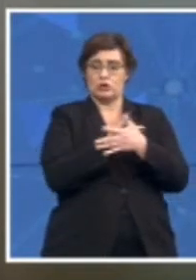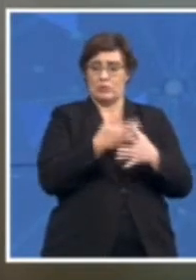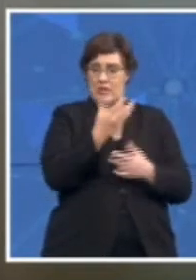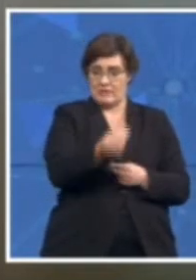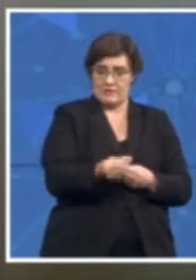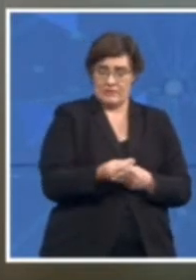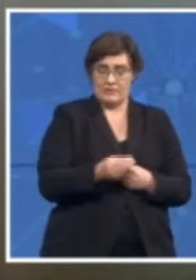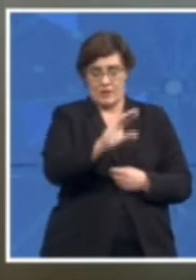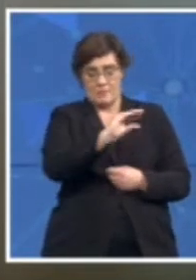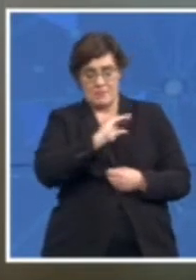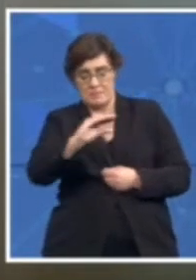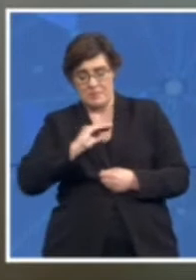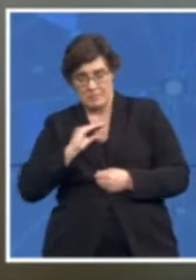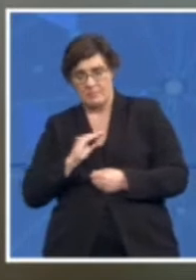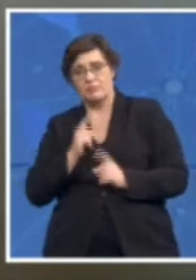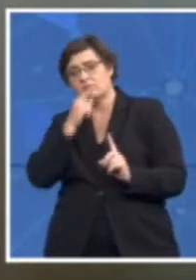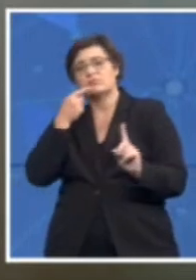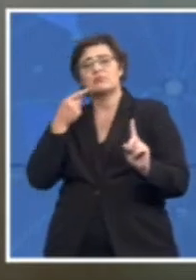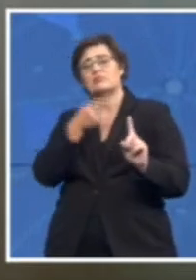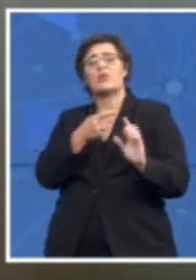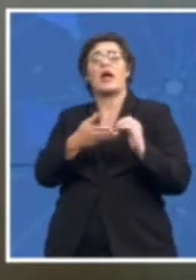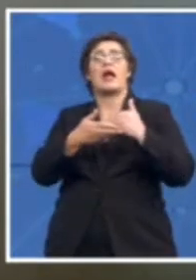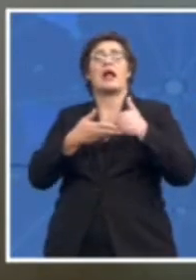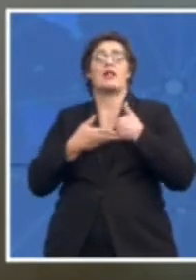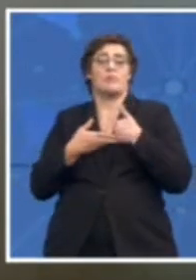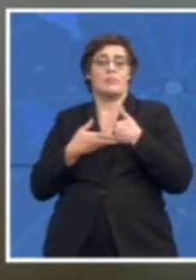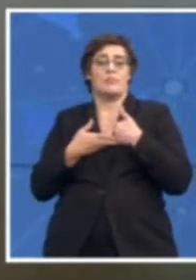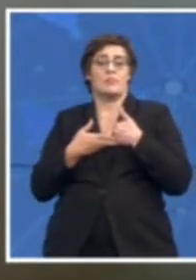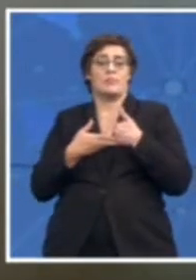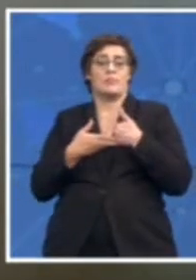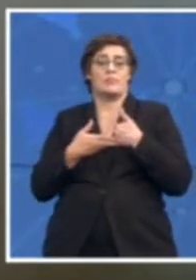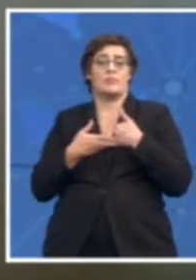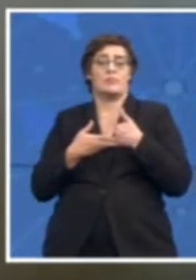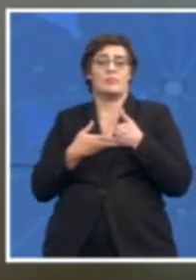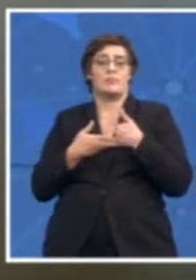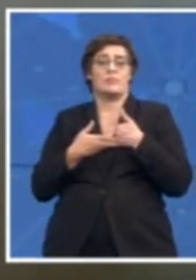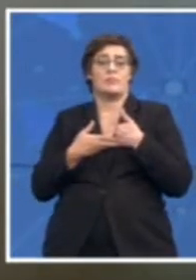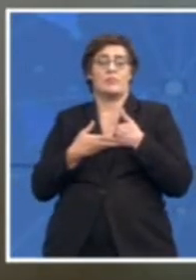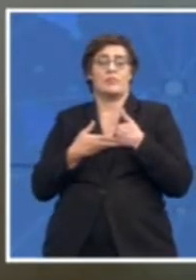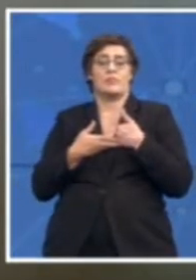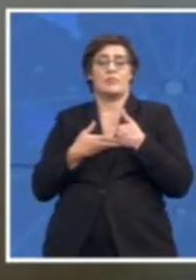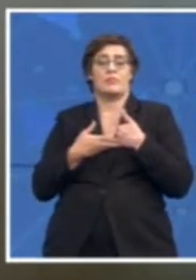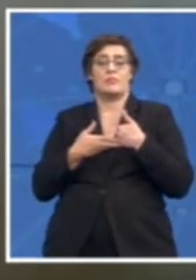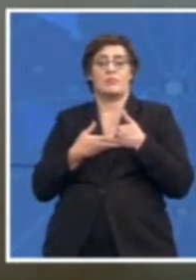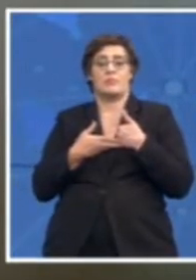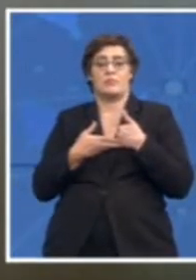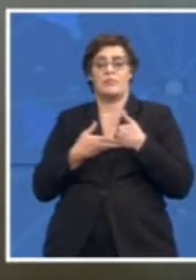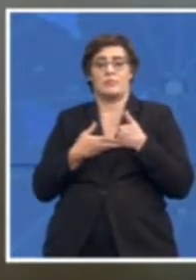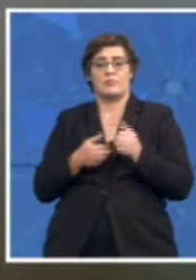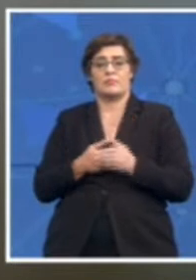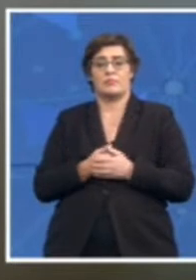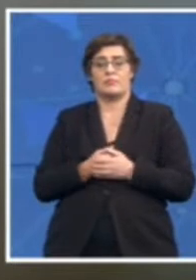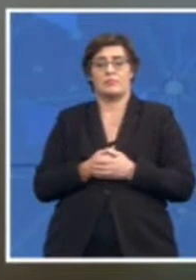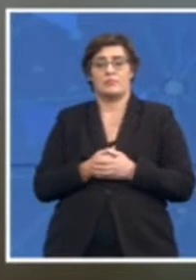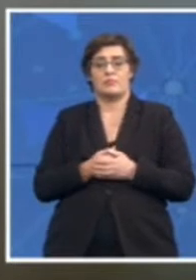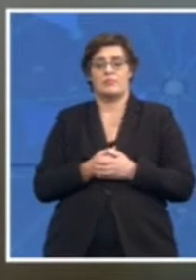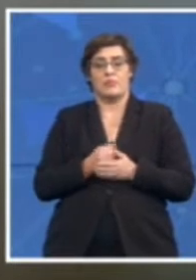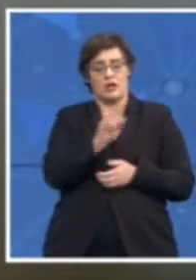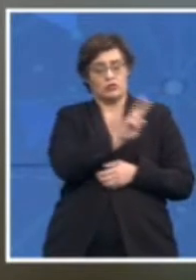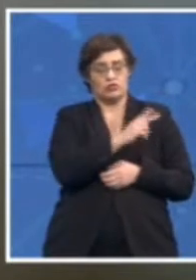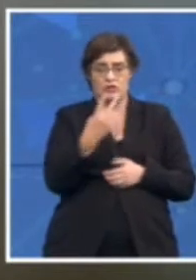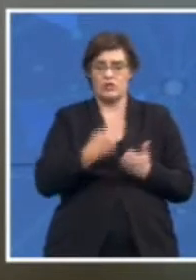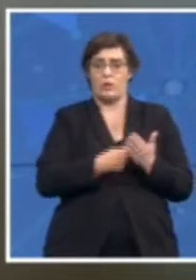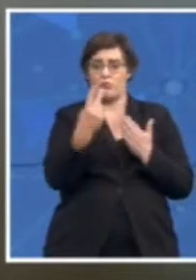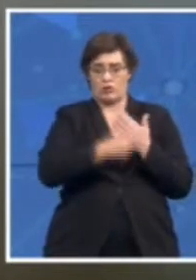assist us with a variety of just transition projects, which we've already